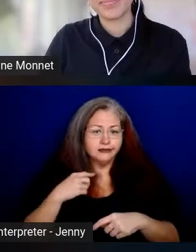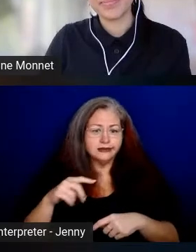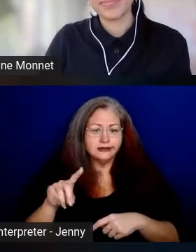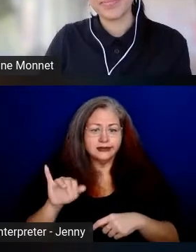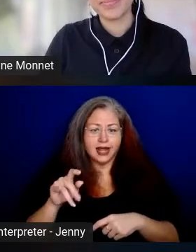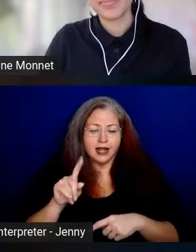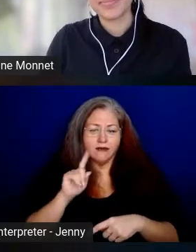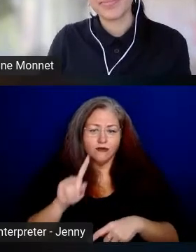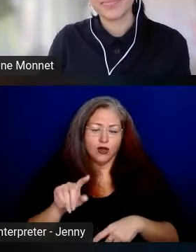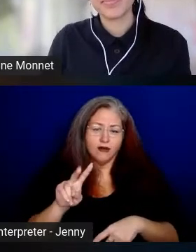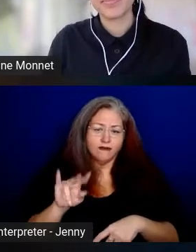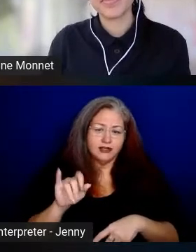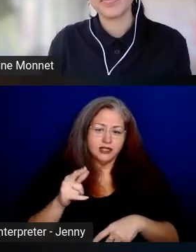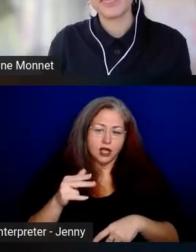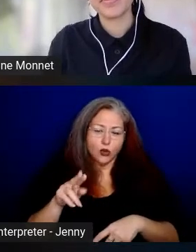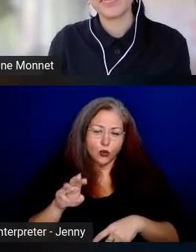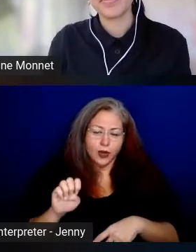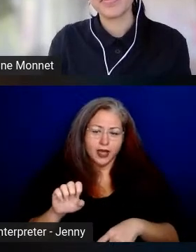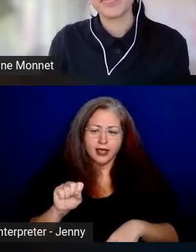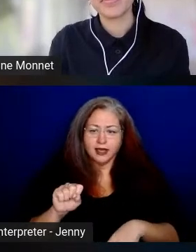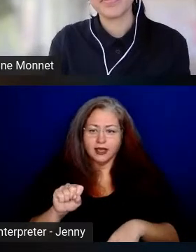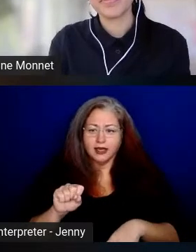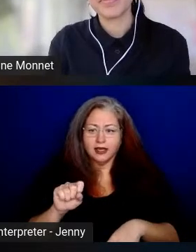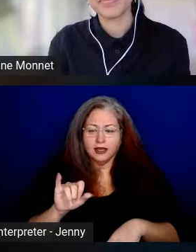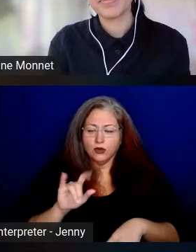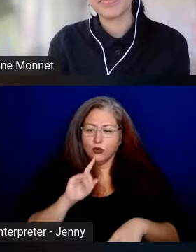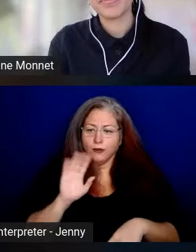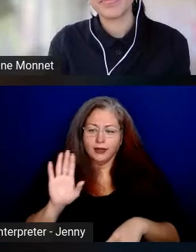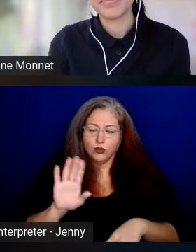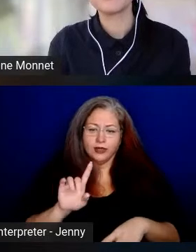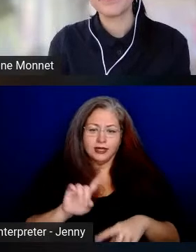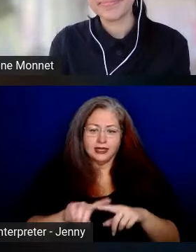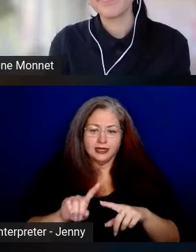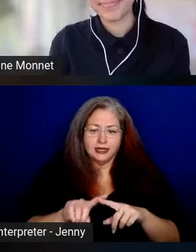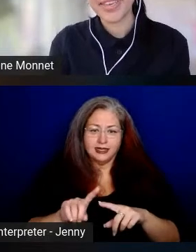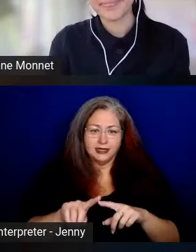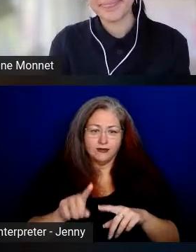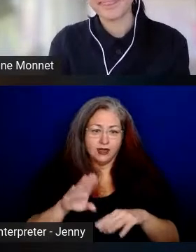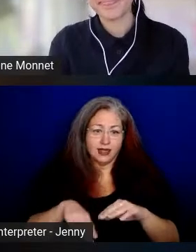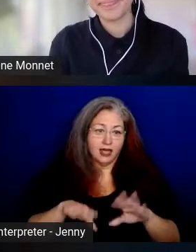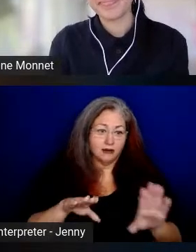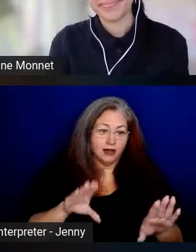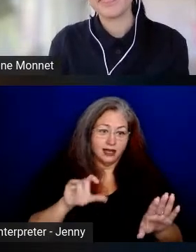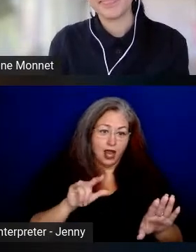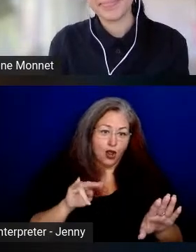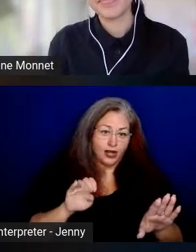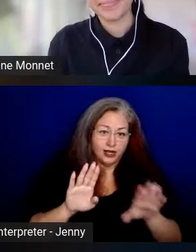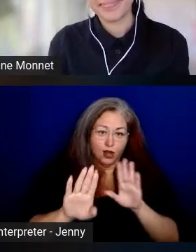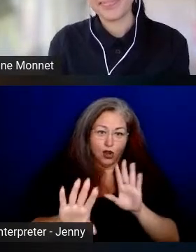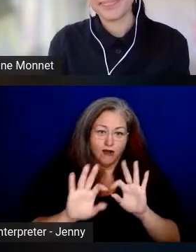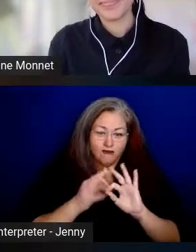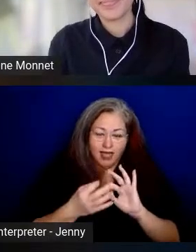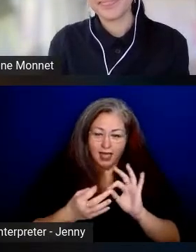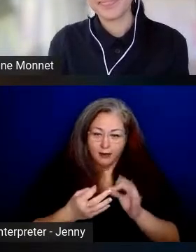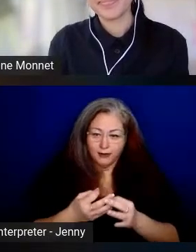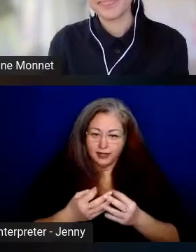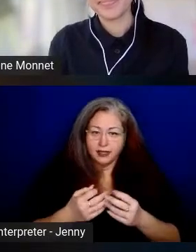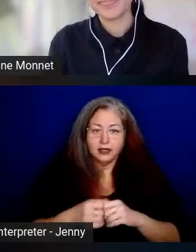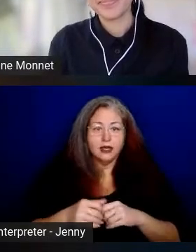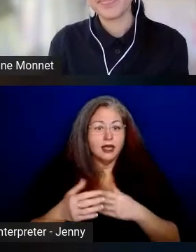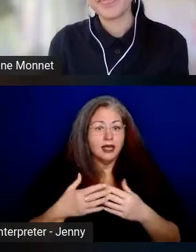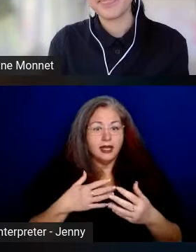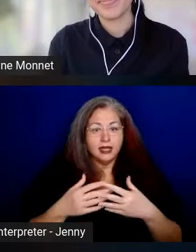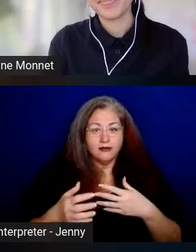of Ojibwe, right? I mean, like the language speak would be different from Carolyn's family, for instance. Yet